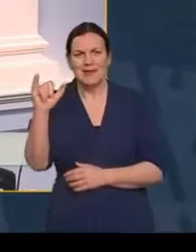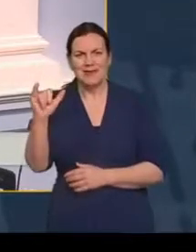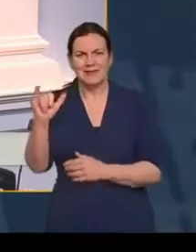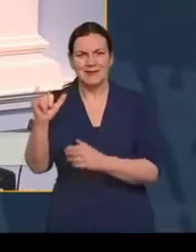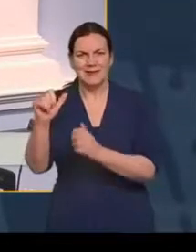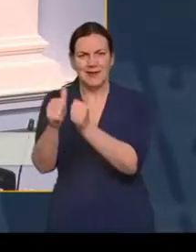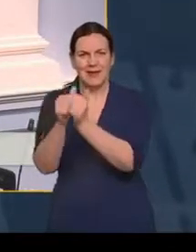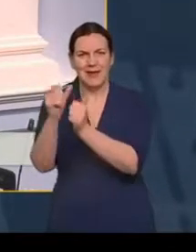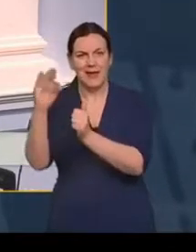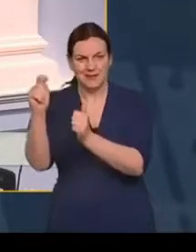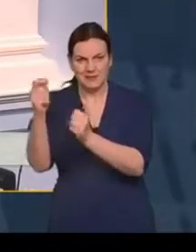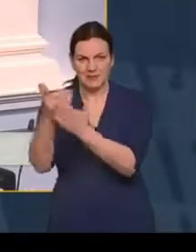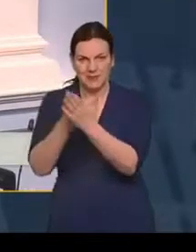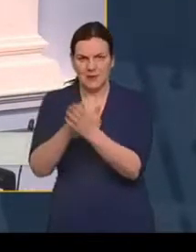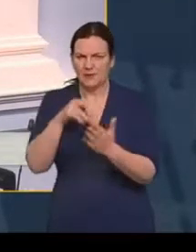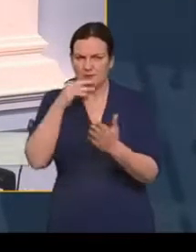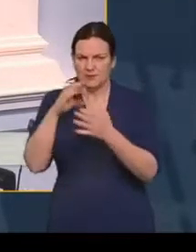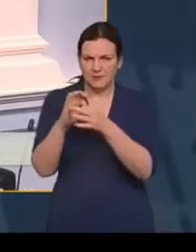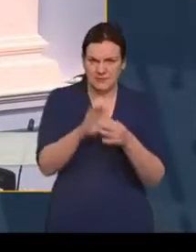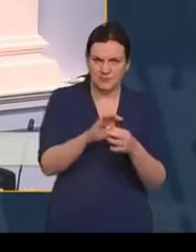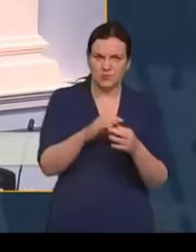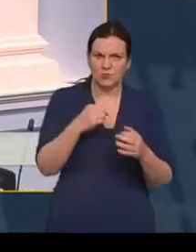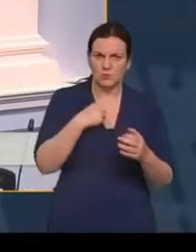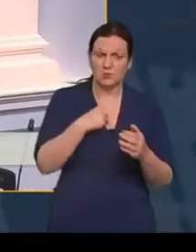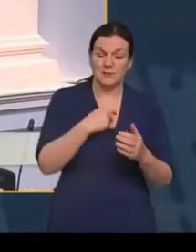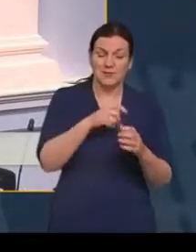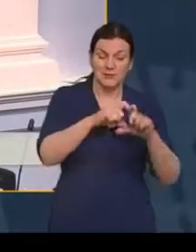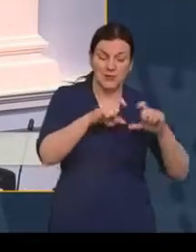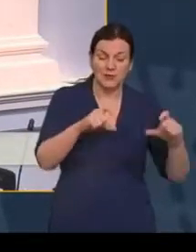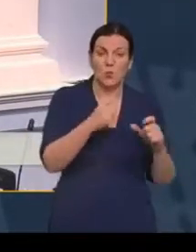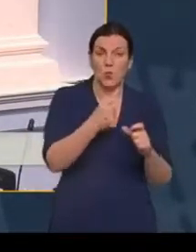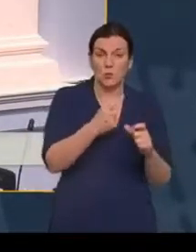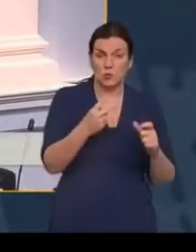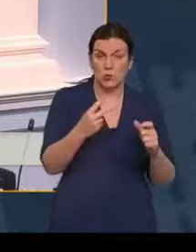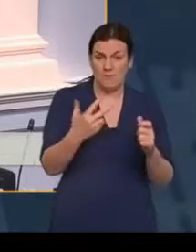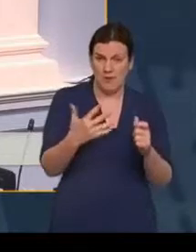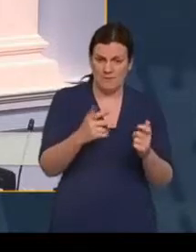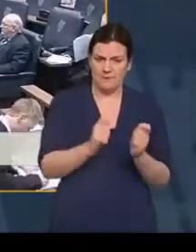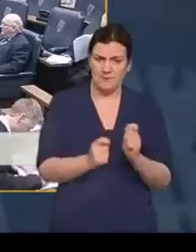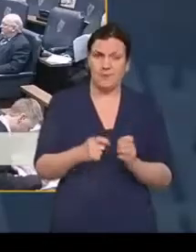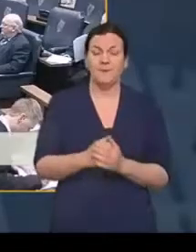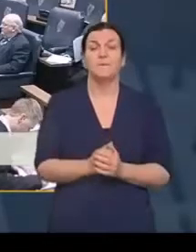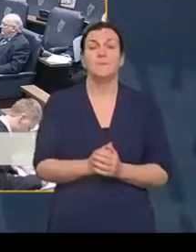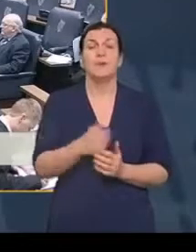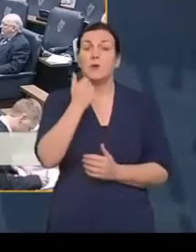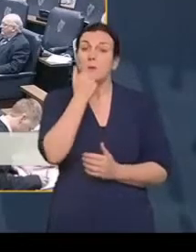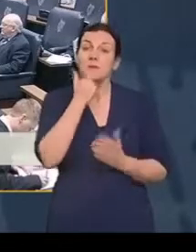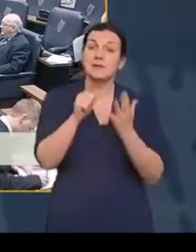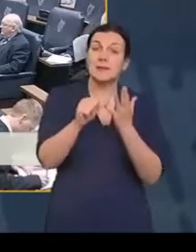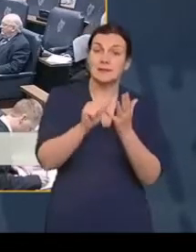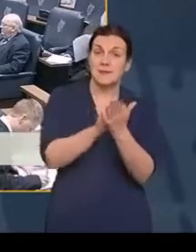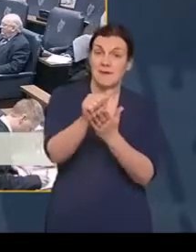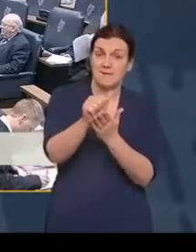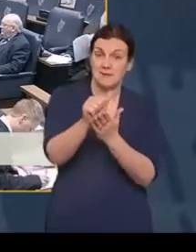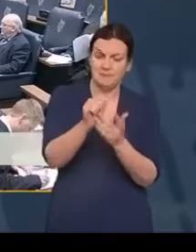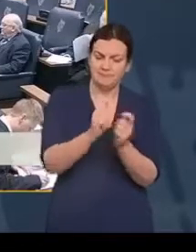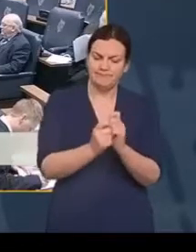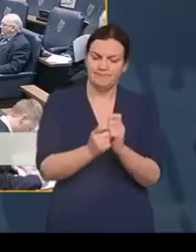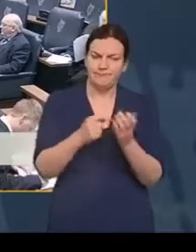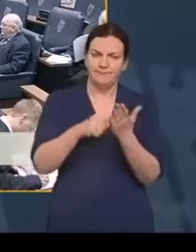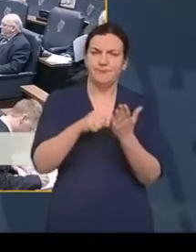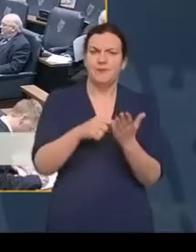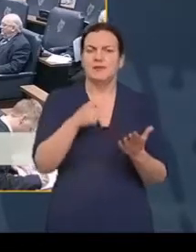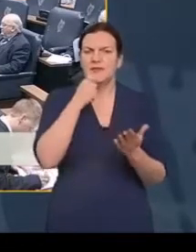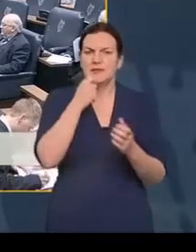typographical changes elsewhere in sections 1, 2 and section 5. Amendments number 6 and 11. They're